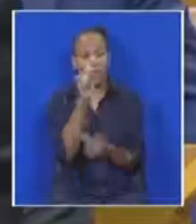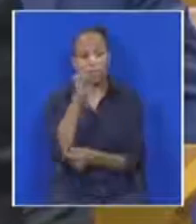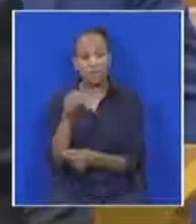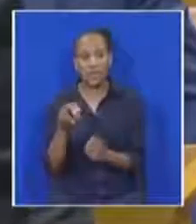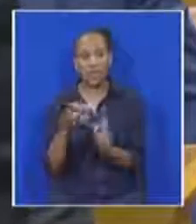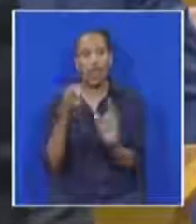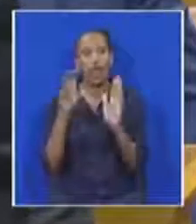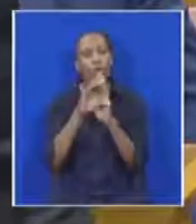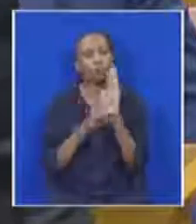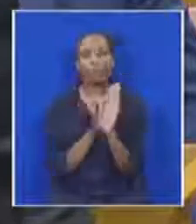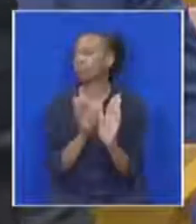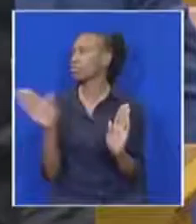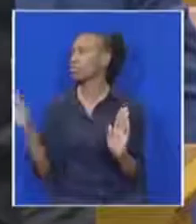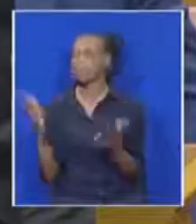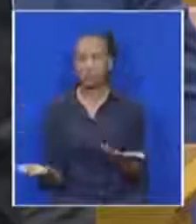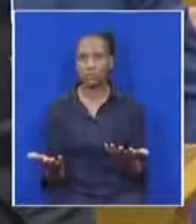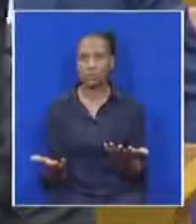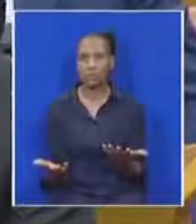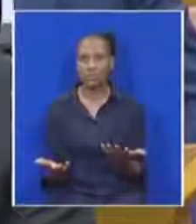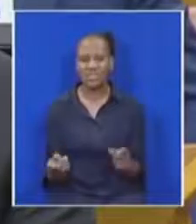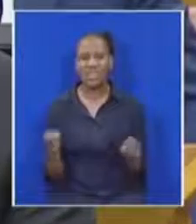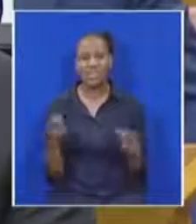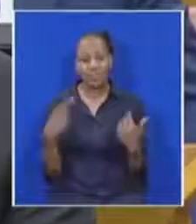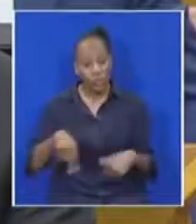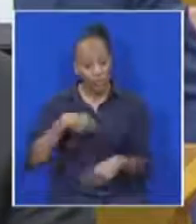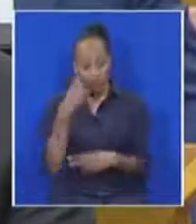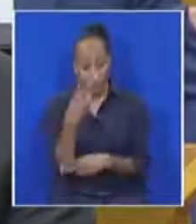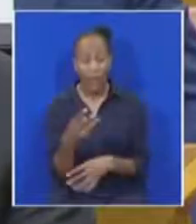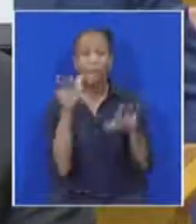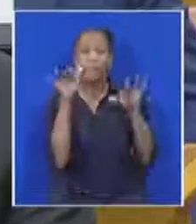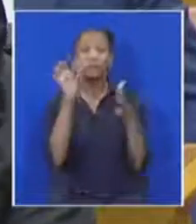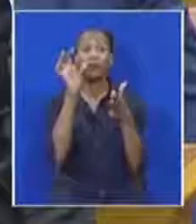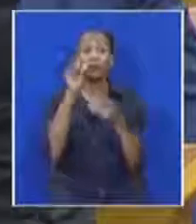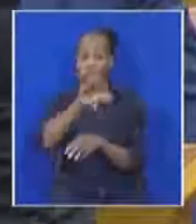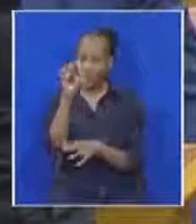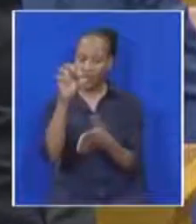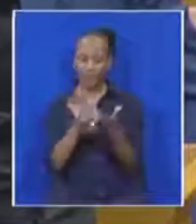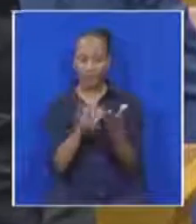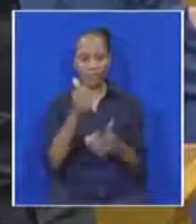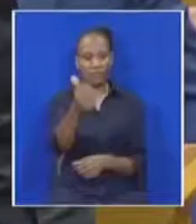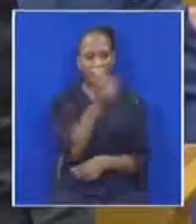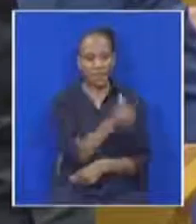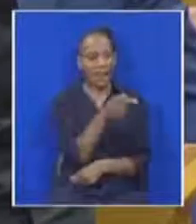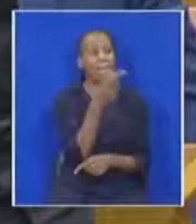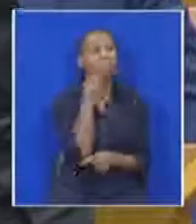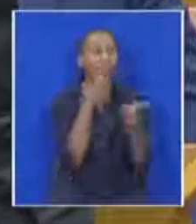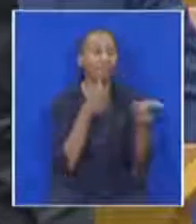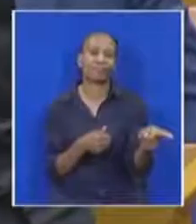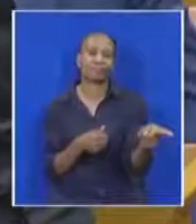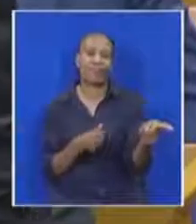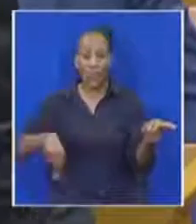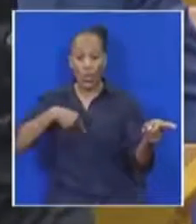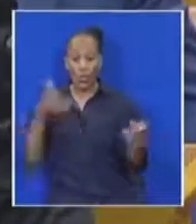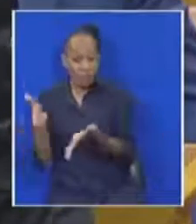What doesn't change is the fact that South Africans voted for him. We are not here tonight